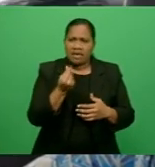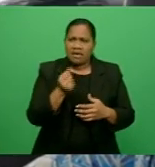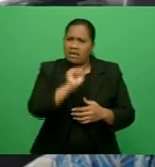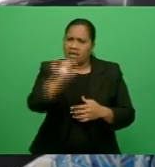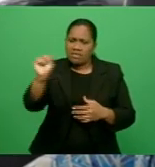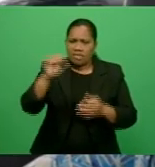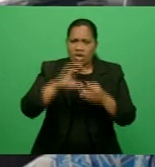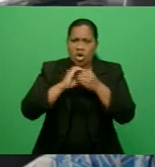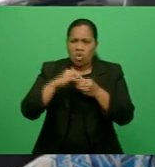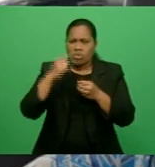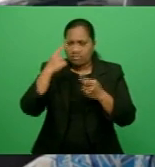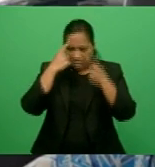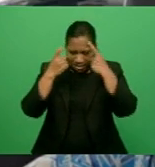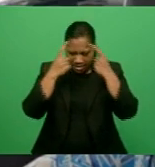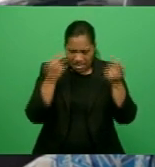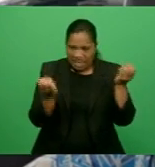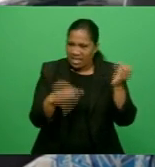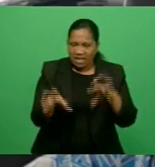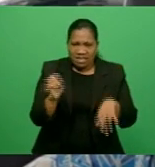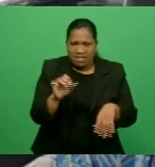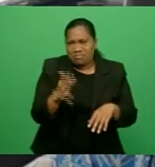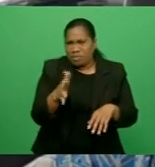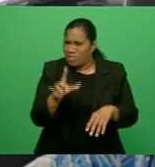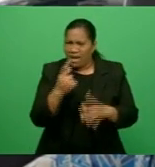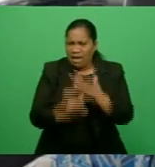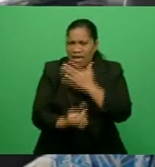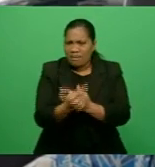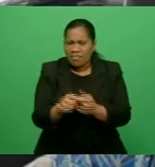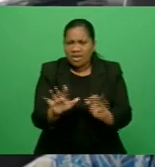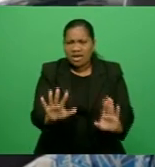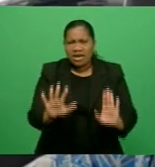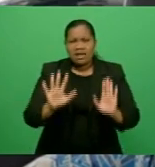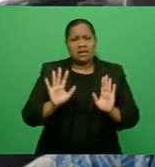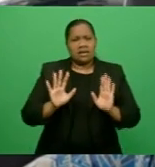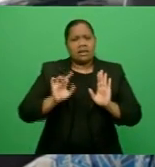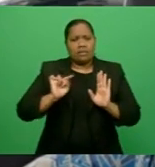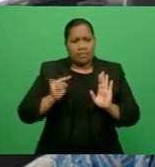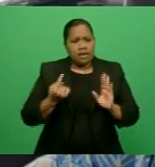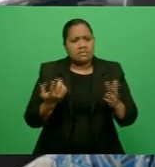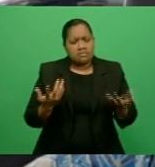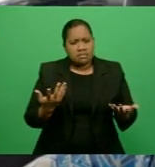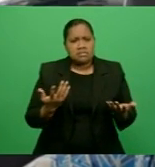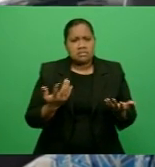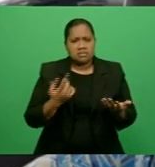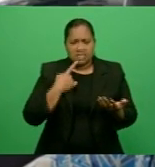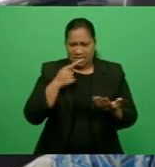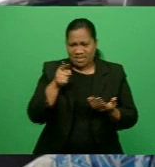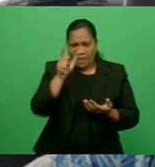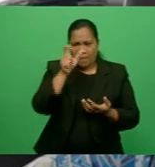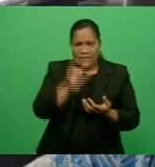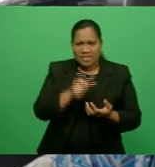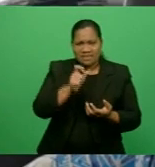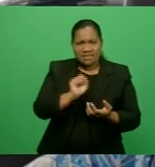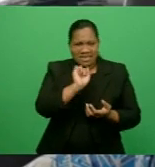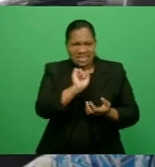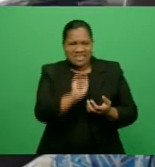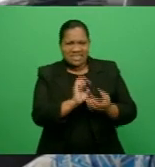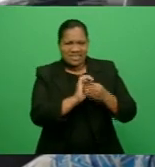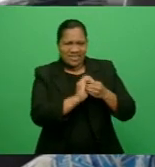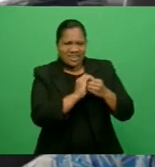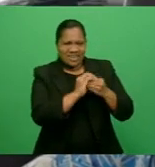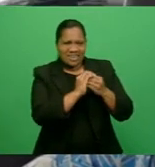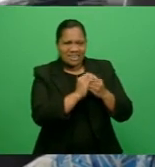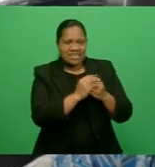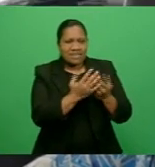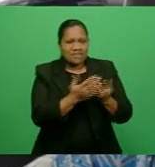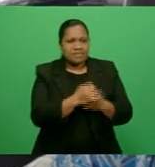have happened. So it is said that such a person of his caliber and status has